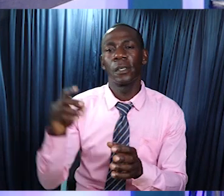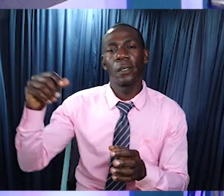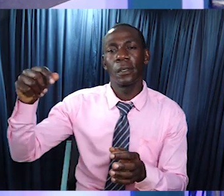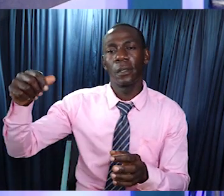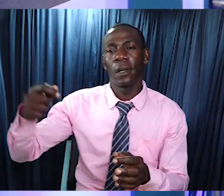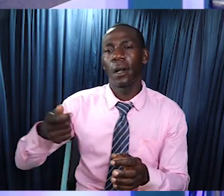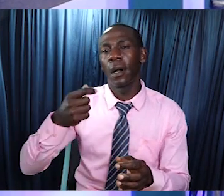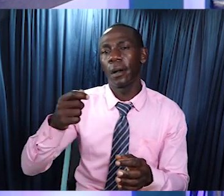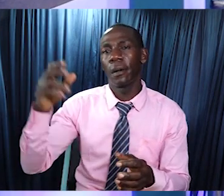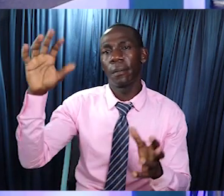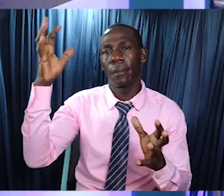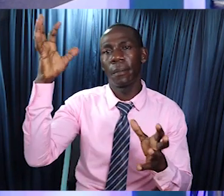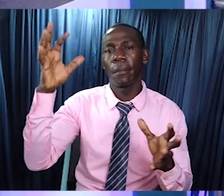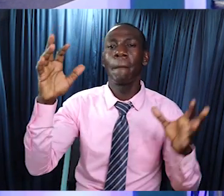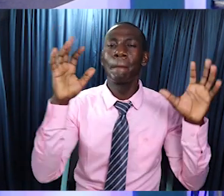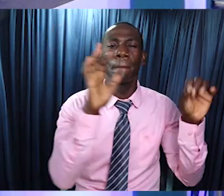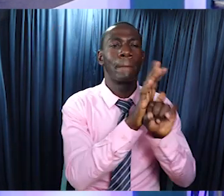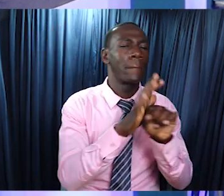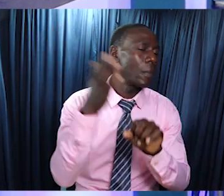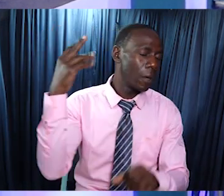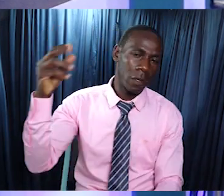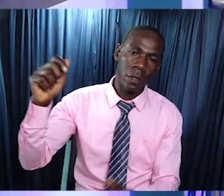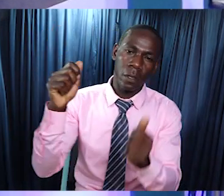ule. The cashner's factory. Miaka hiyo ya